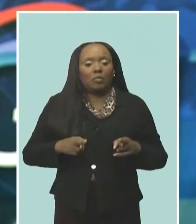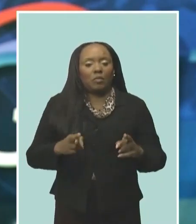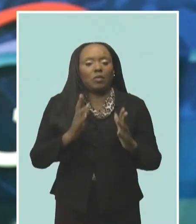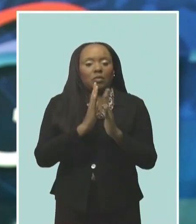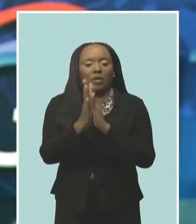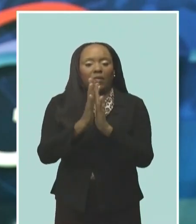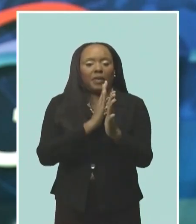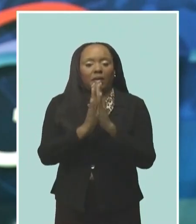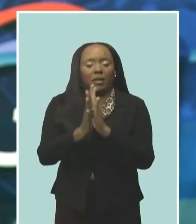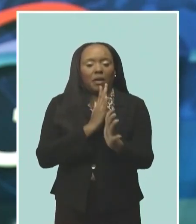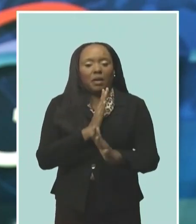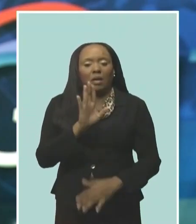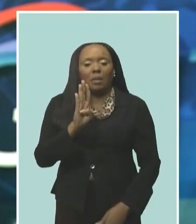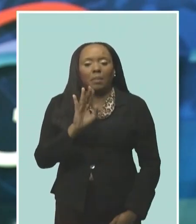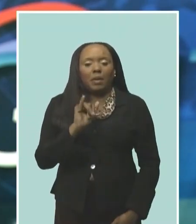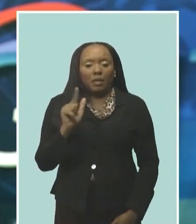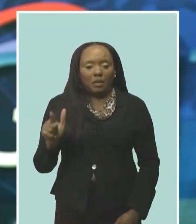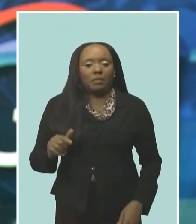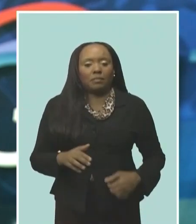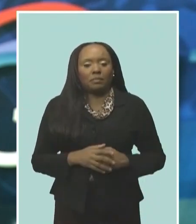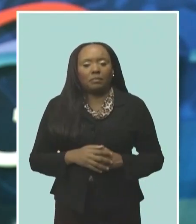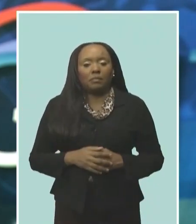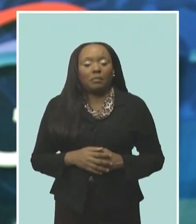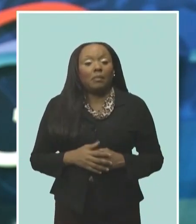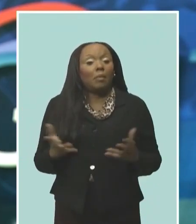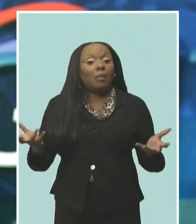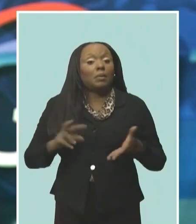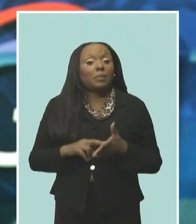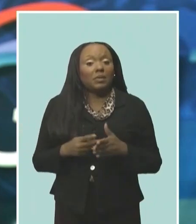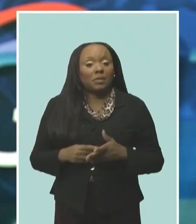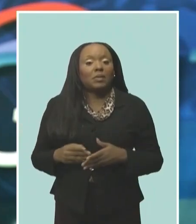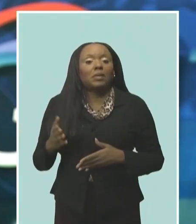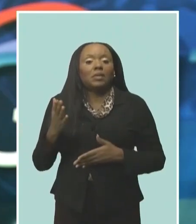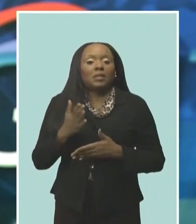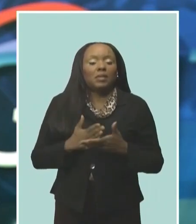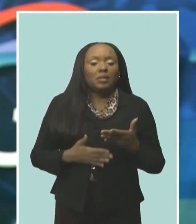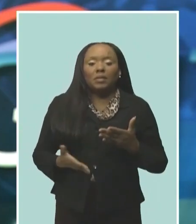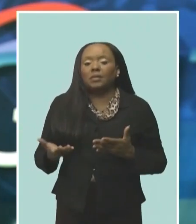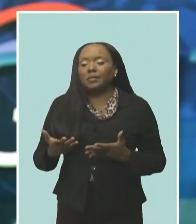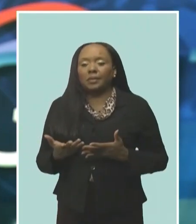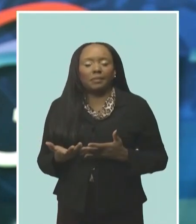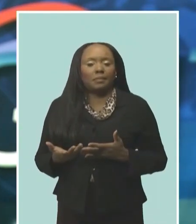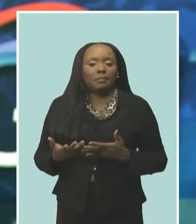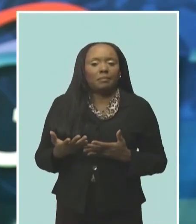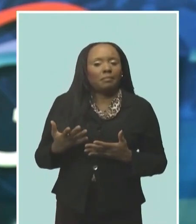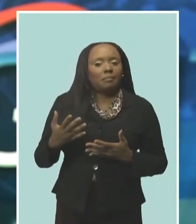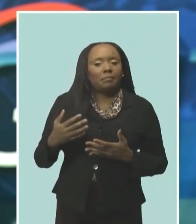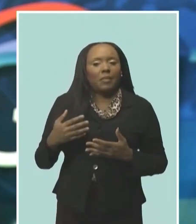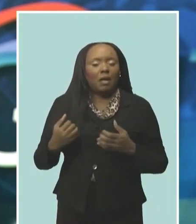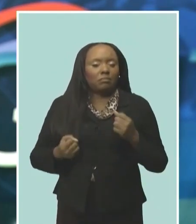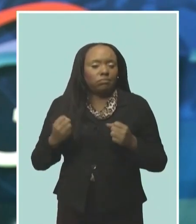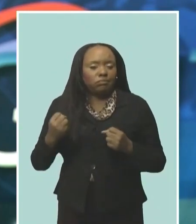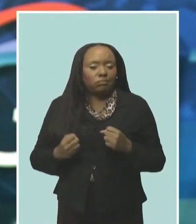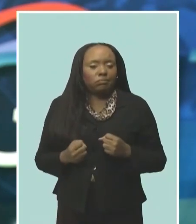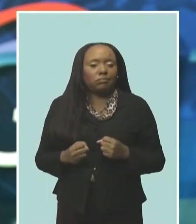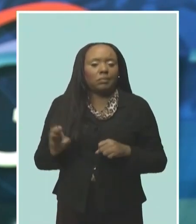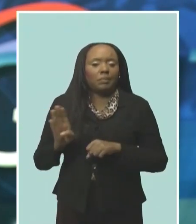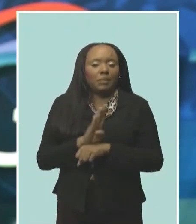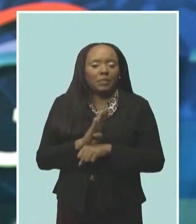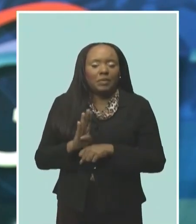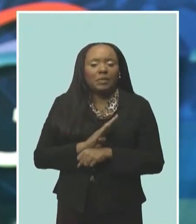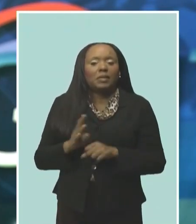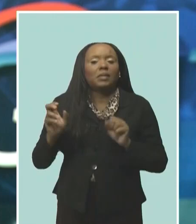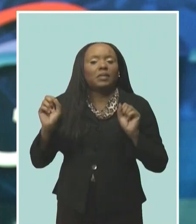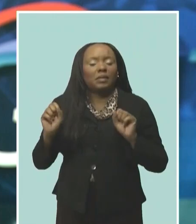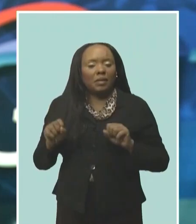allowing approved garages to provide some of the services offered by the Barbados Licensing Authority, or BLA. The